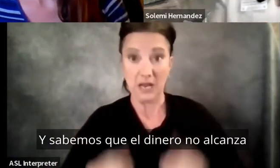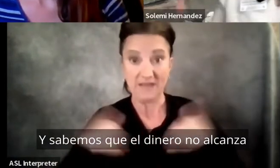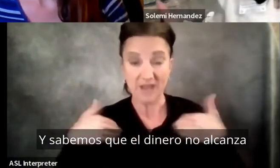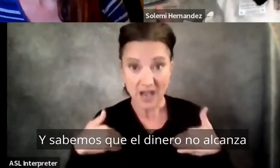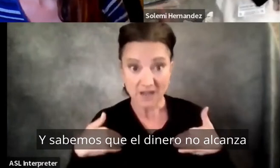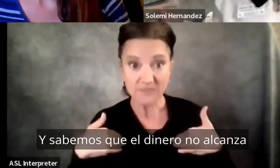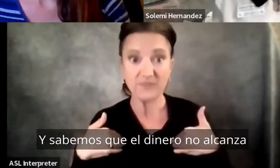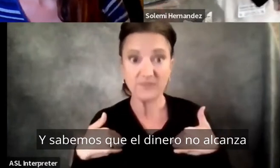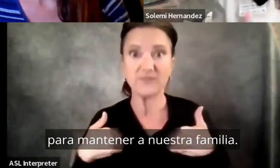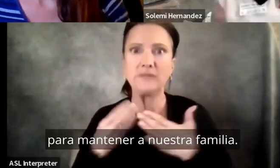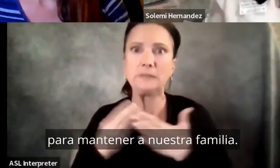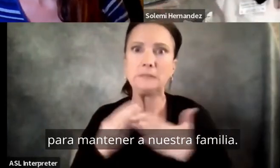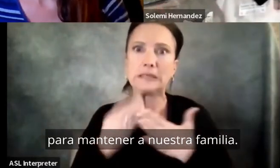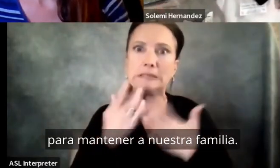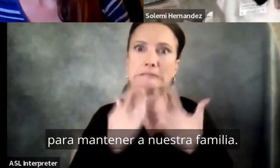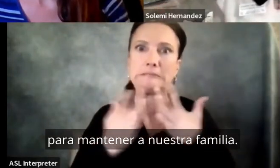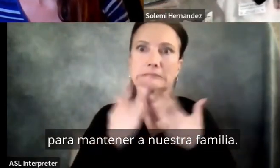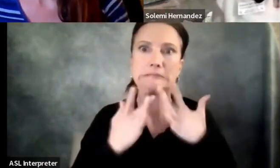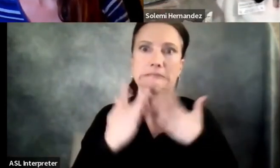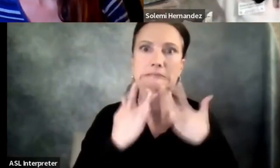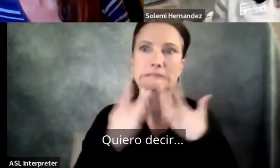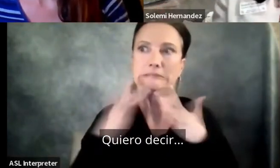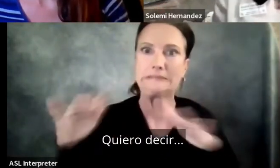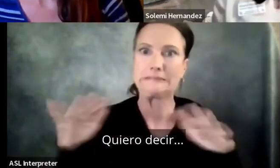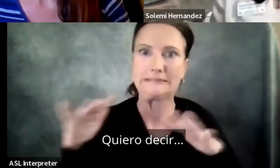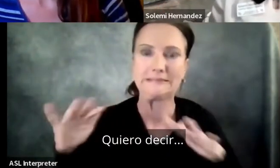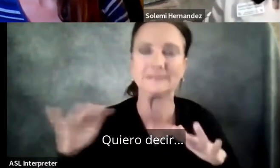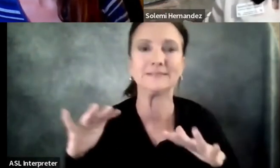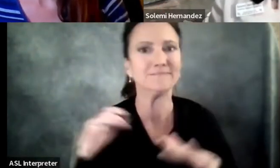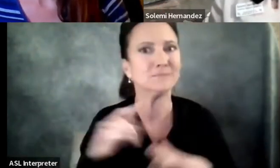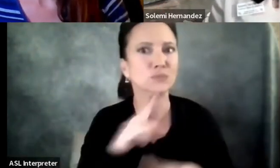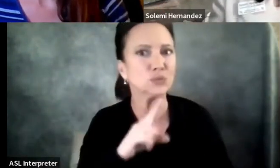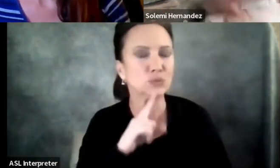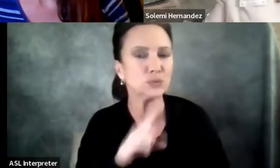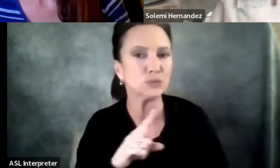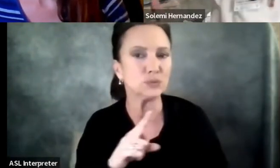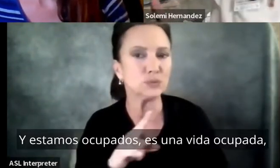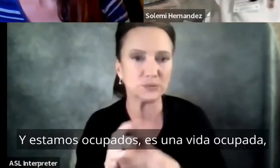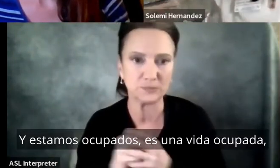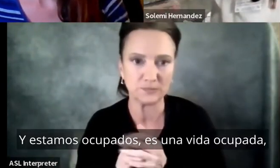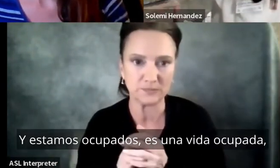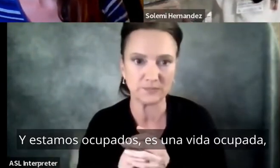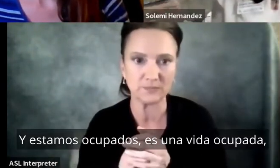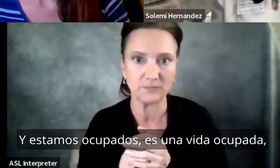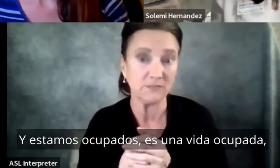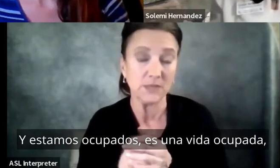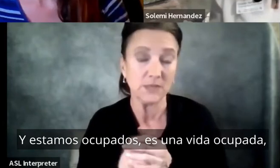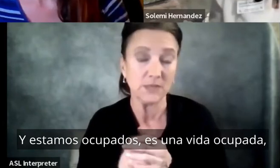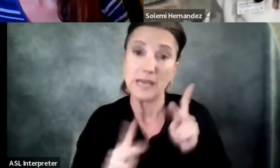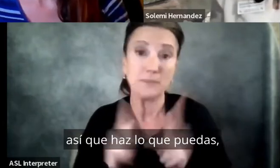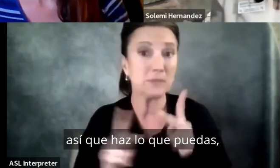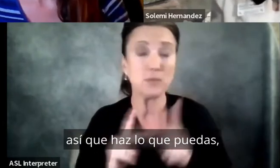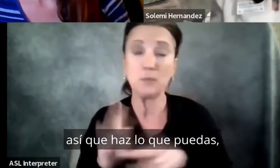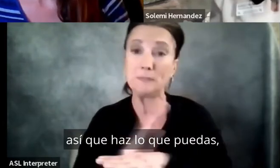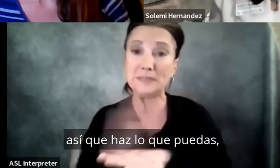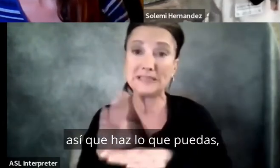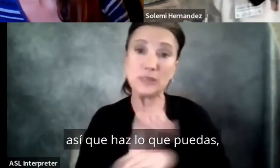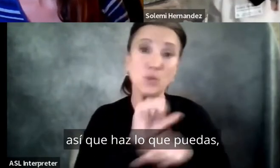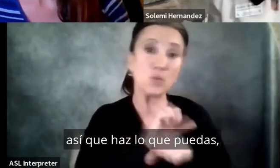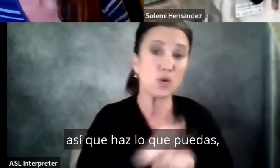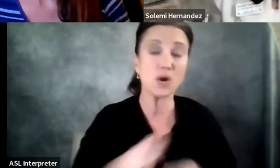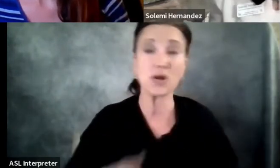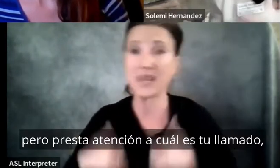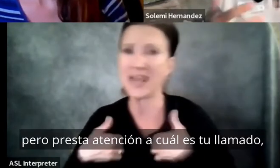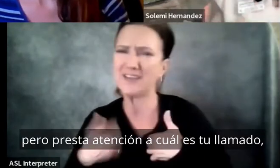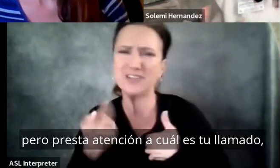that the money is not enough to support our family. I mean, and we're busy. It's a busy life. So do whatever you